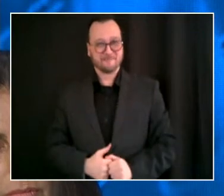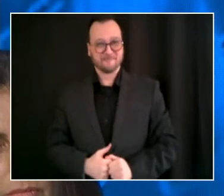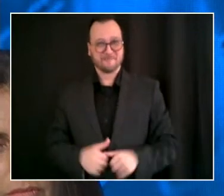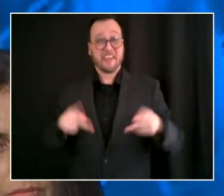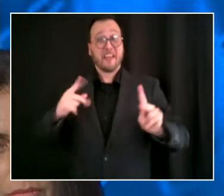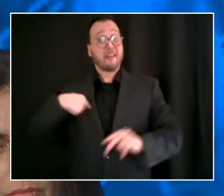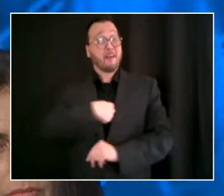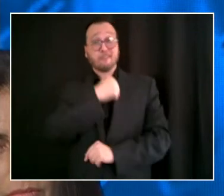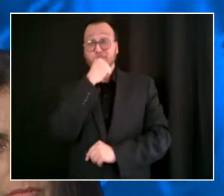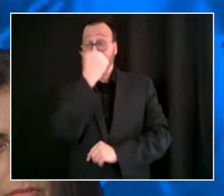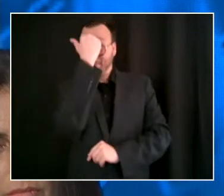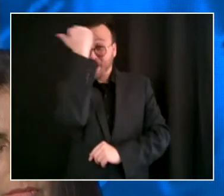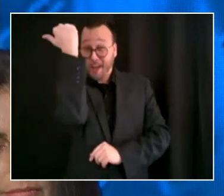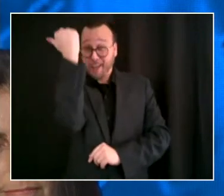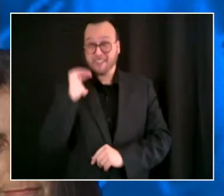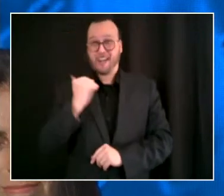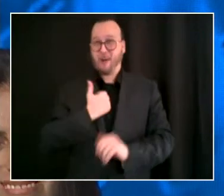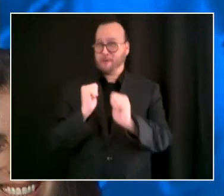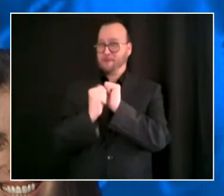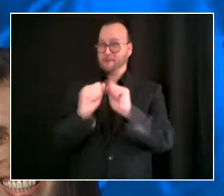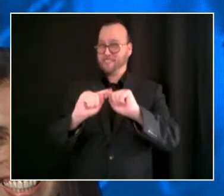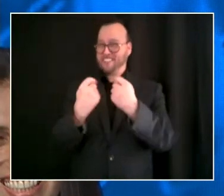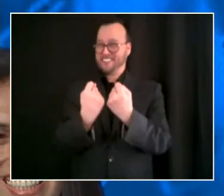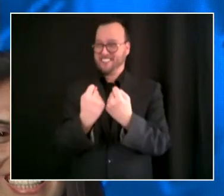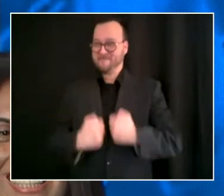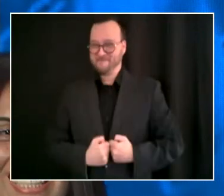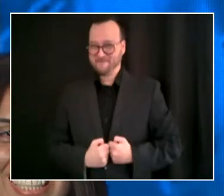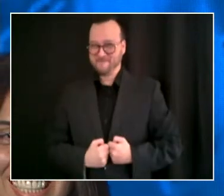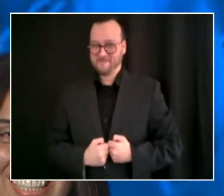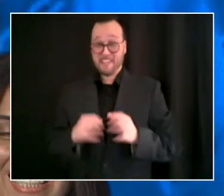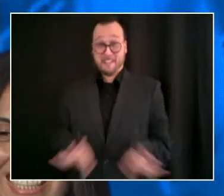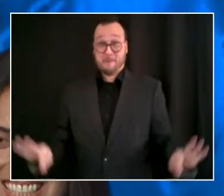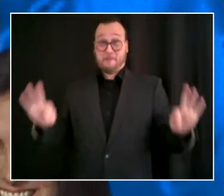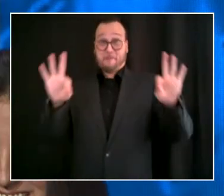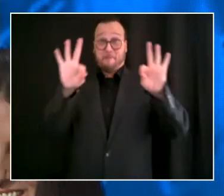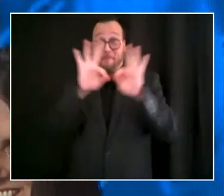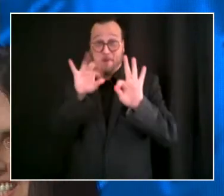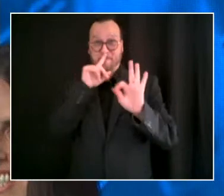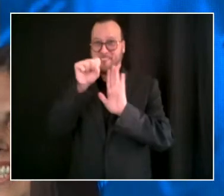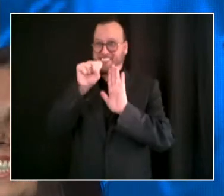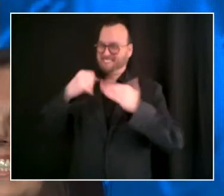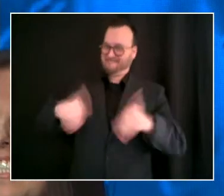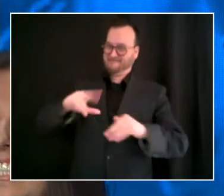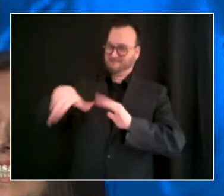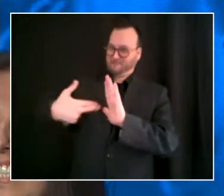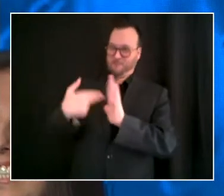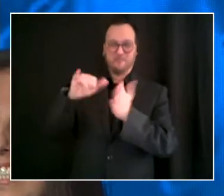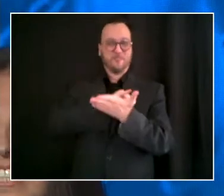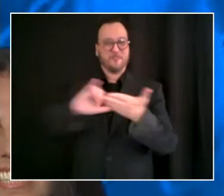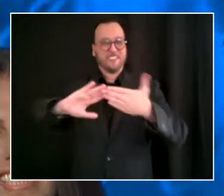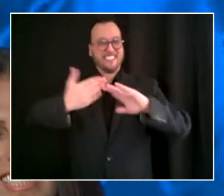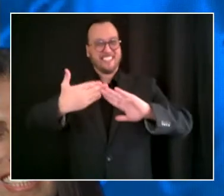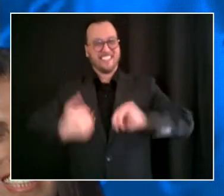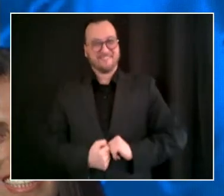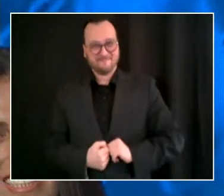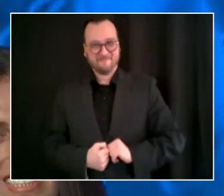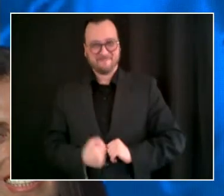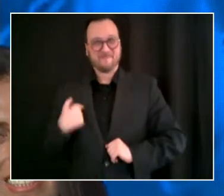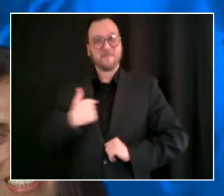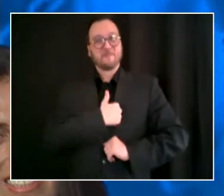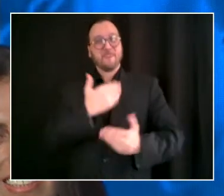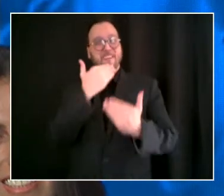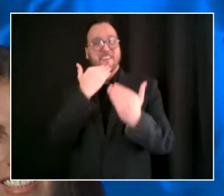forget our sports teams, vital to the state of New York City. We thank you for last